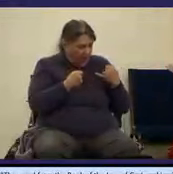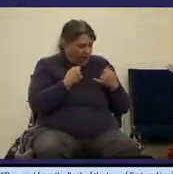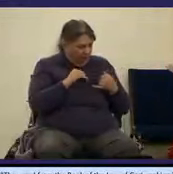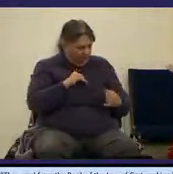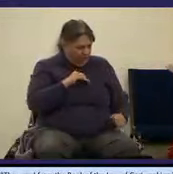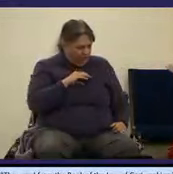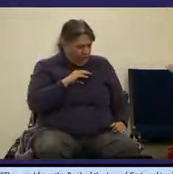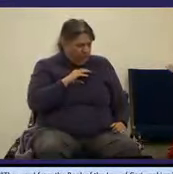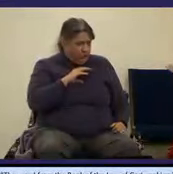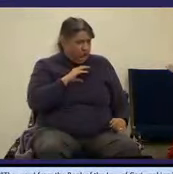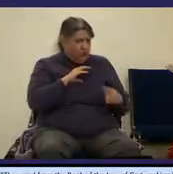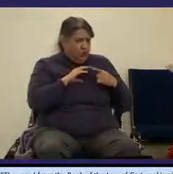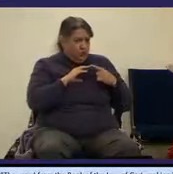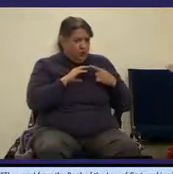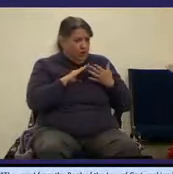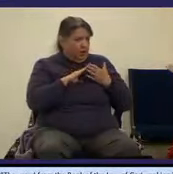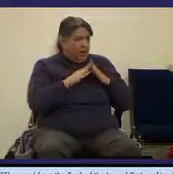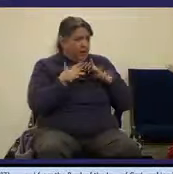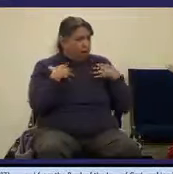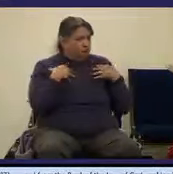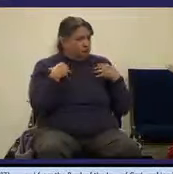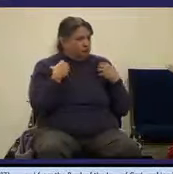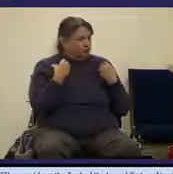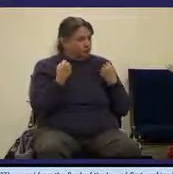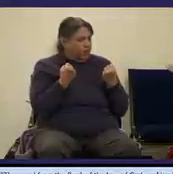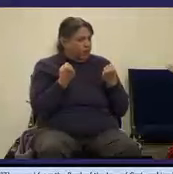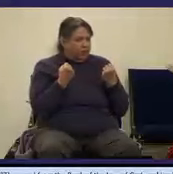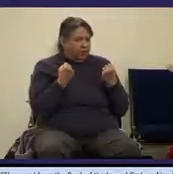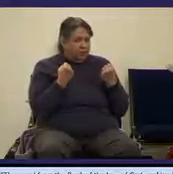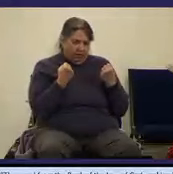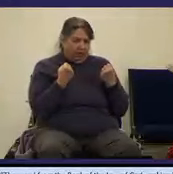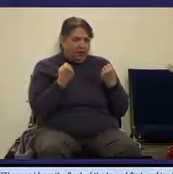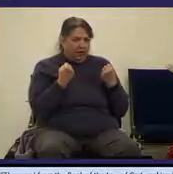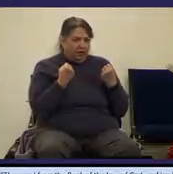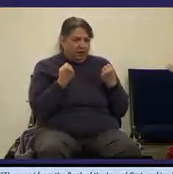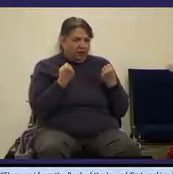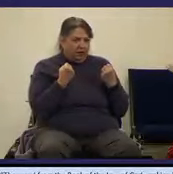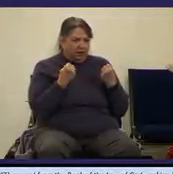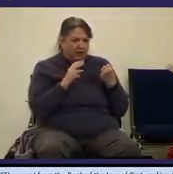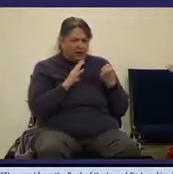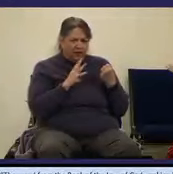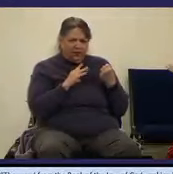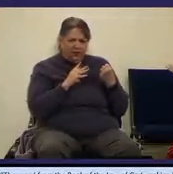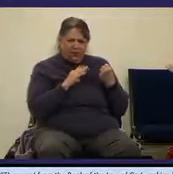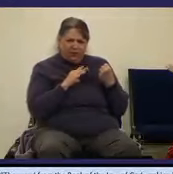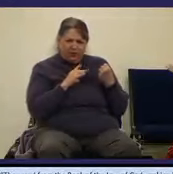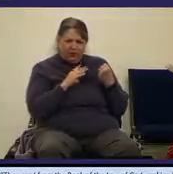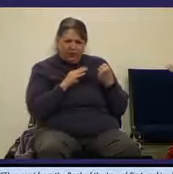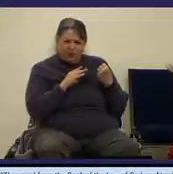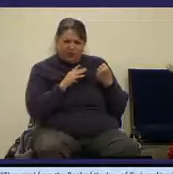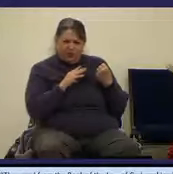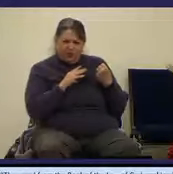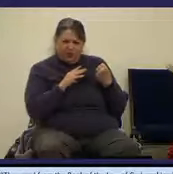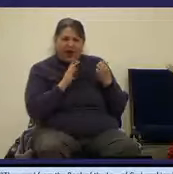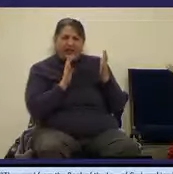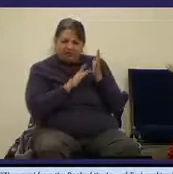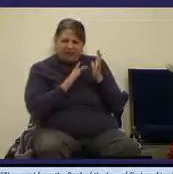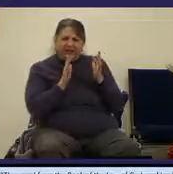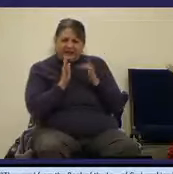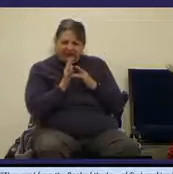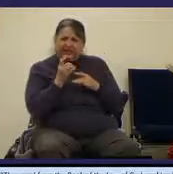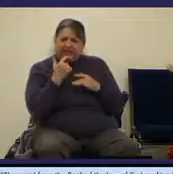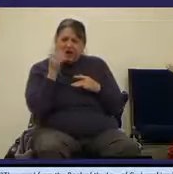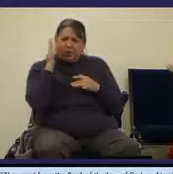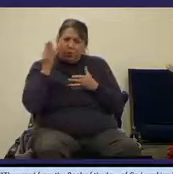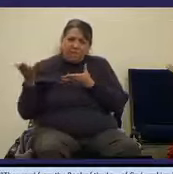been anointed with the oil of joy. He's been prophesied to bring joy, and he himself declared that he would bring joy. Let's not